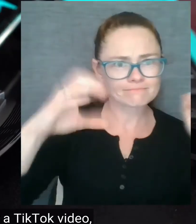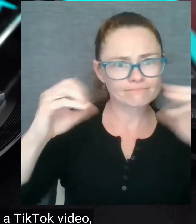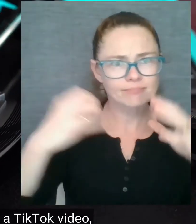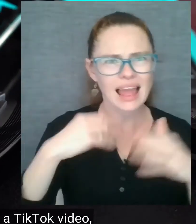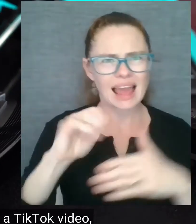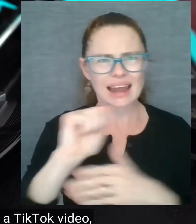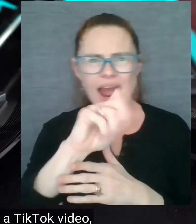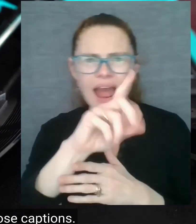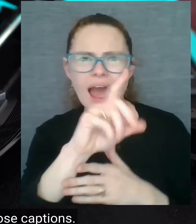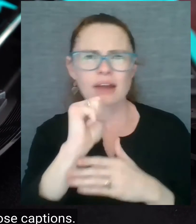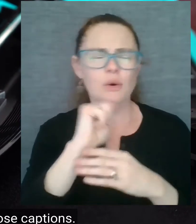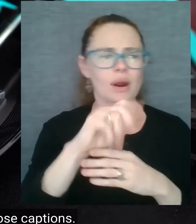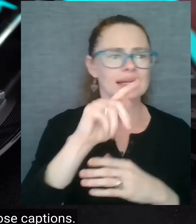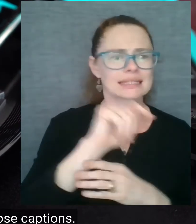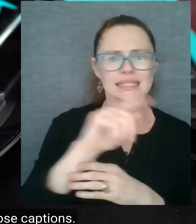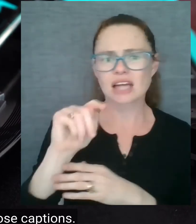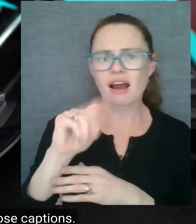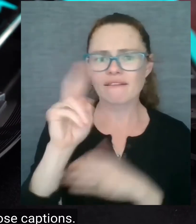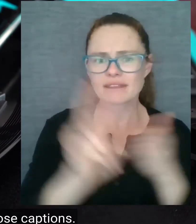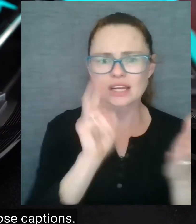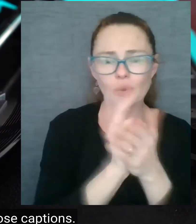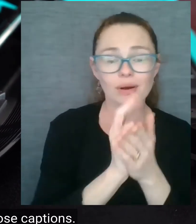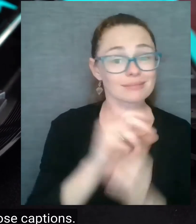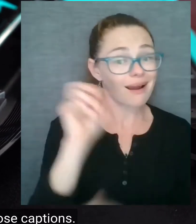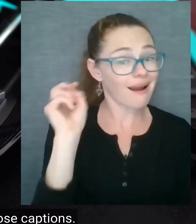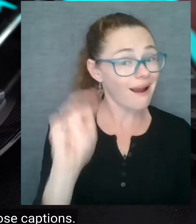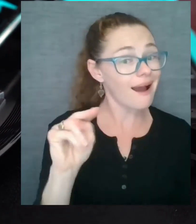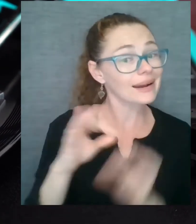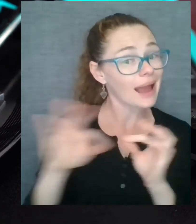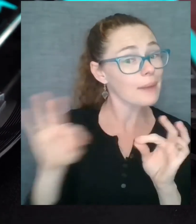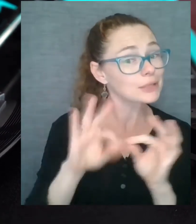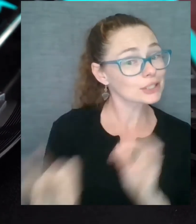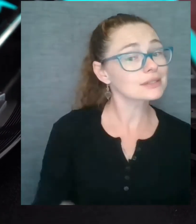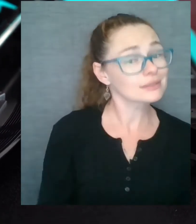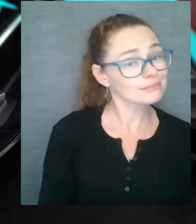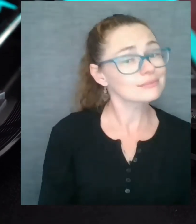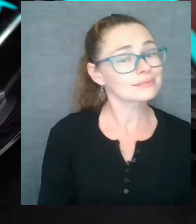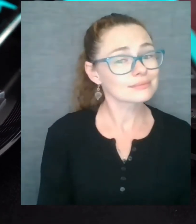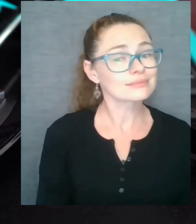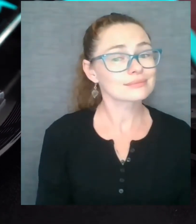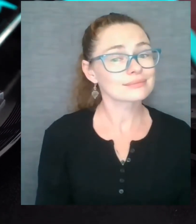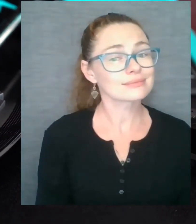or a TikTok video, remember to turn on those captions.